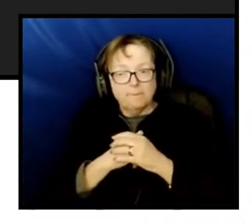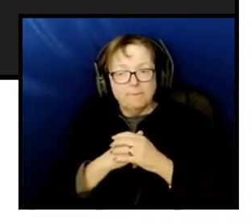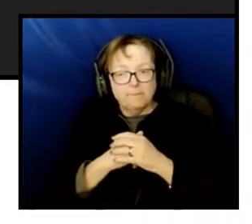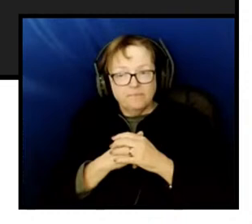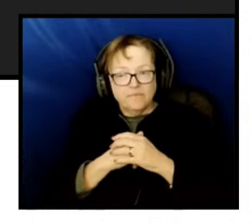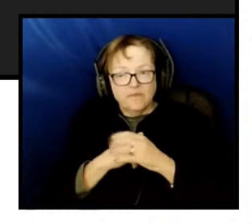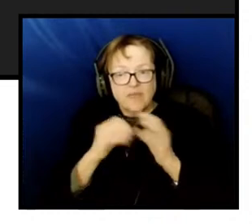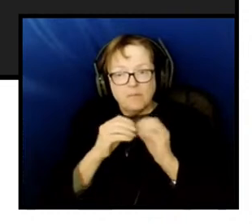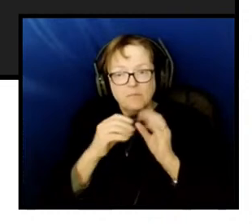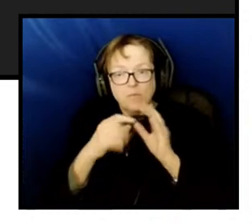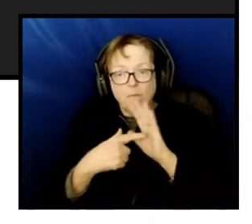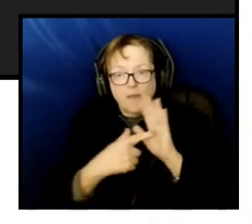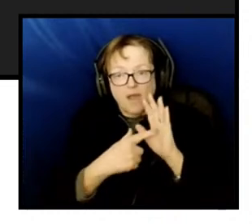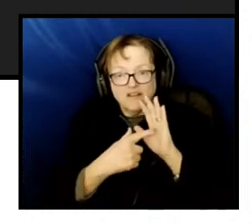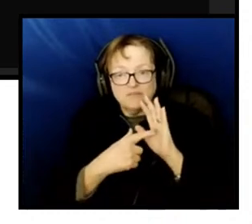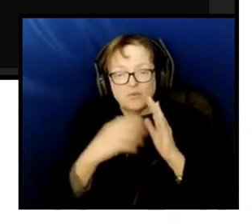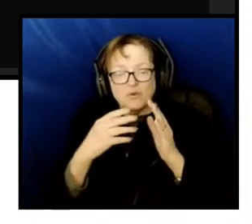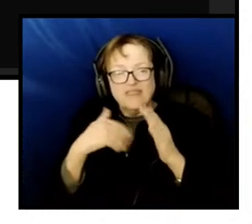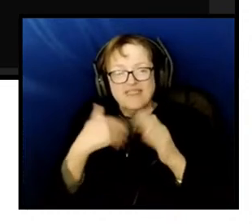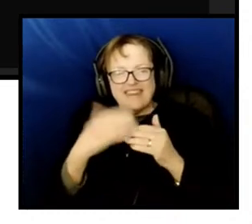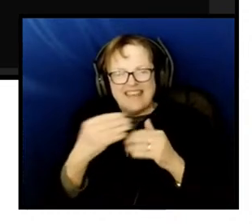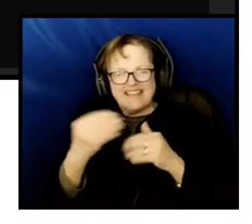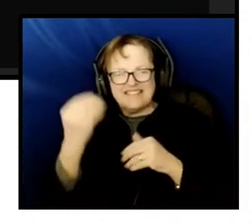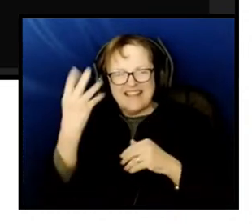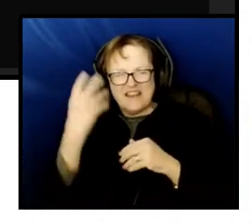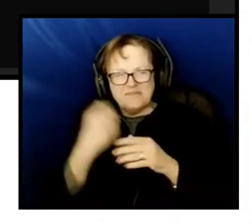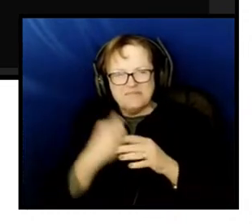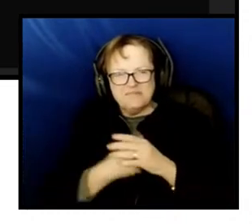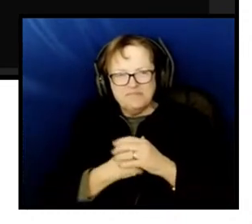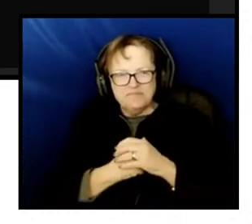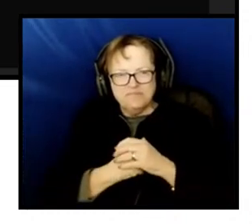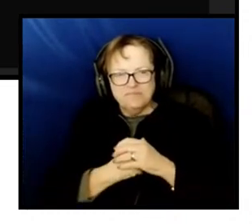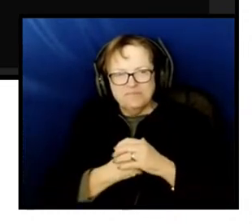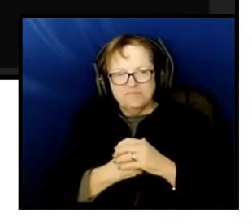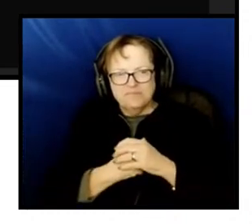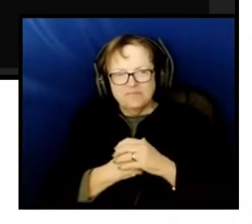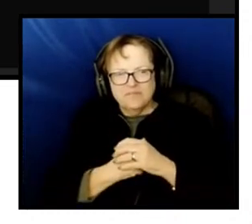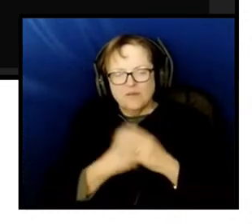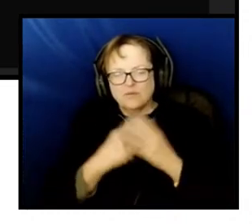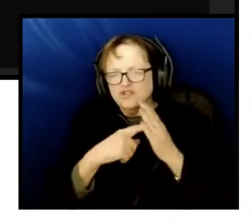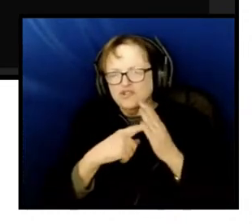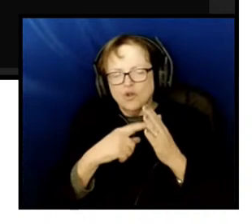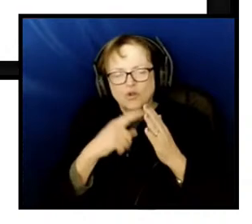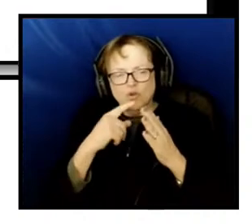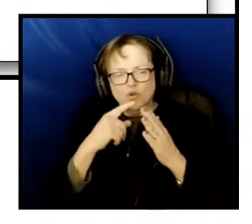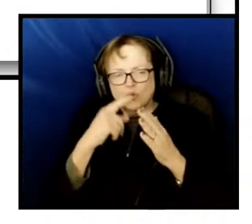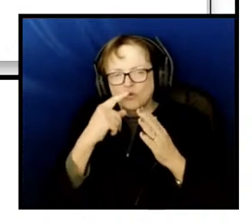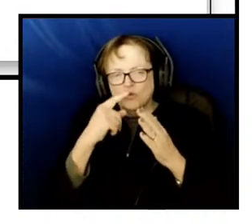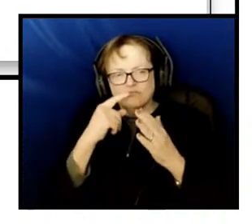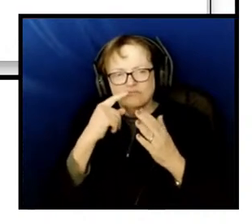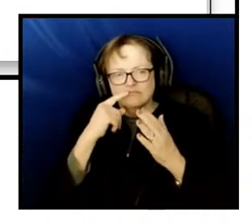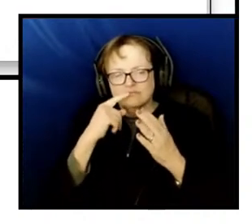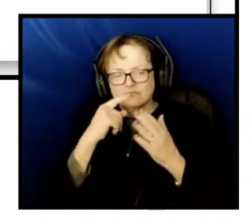maybe a little bit more models actually, but we can go to the next slide and we'll just be showing you some images.